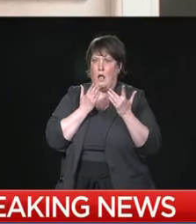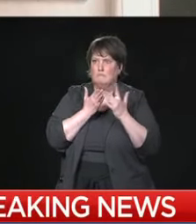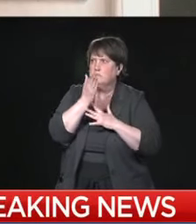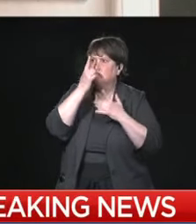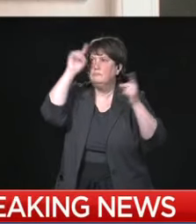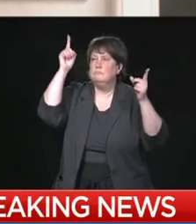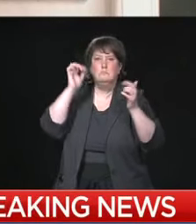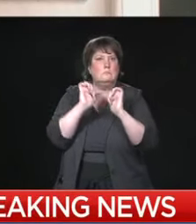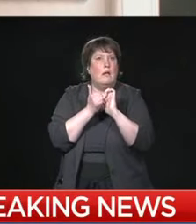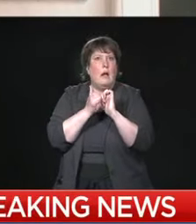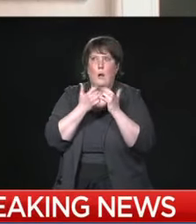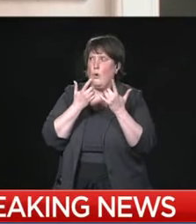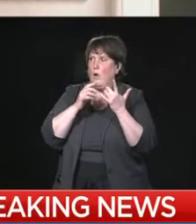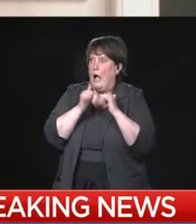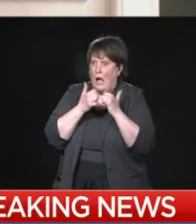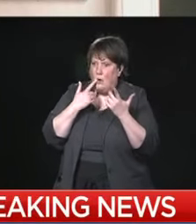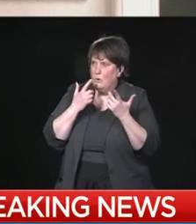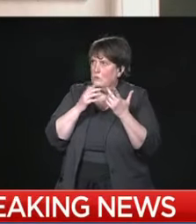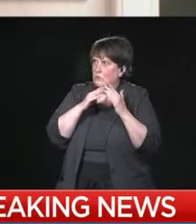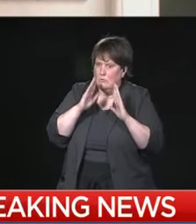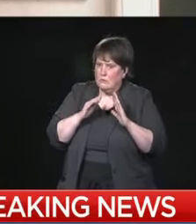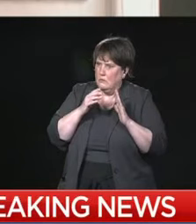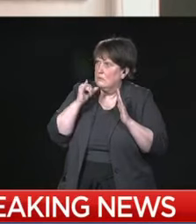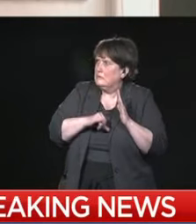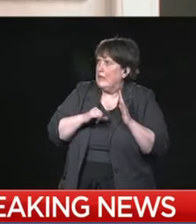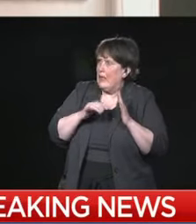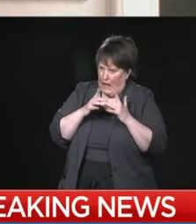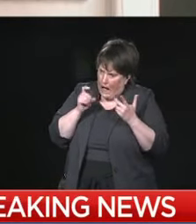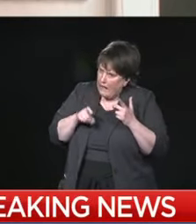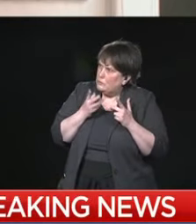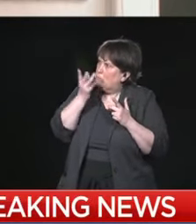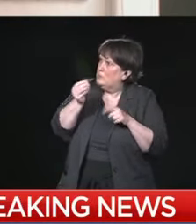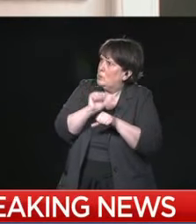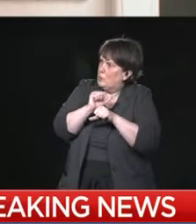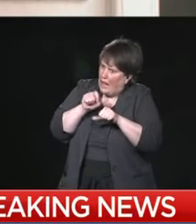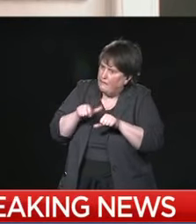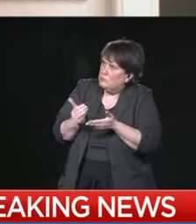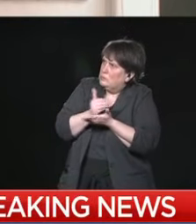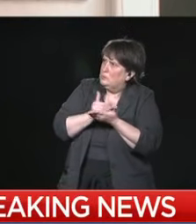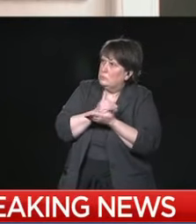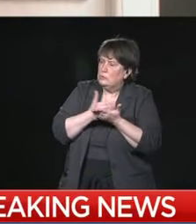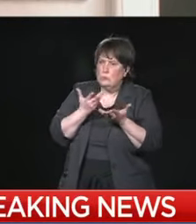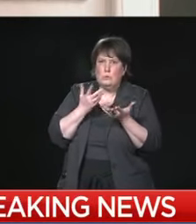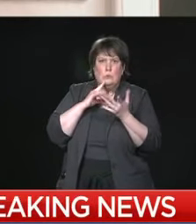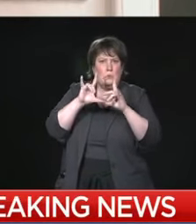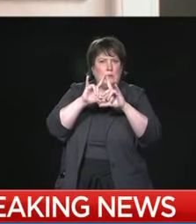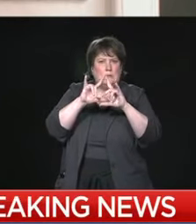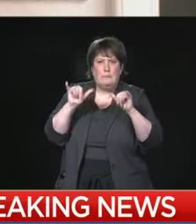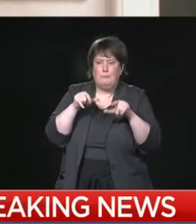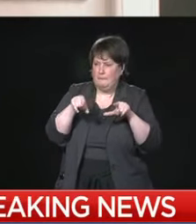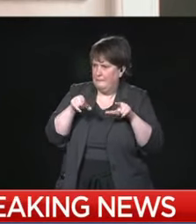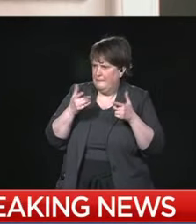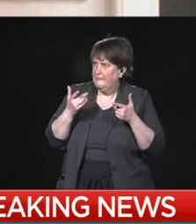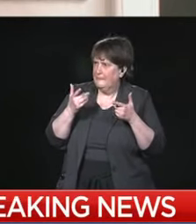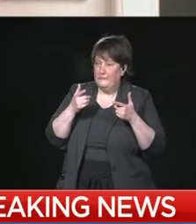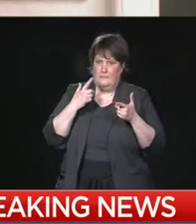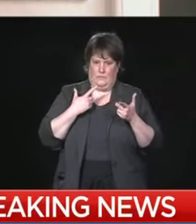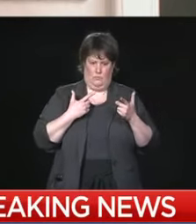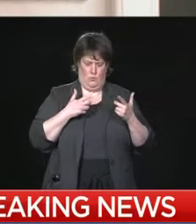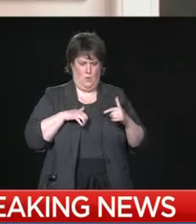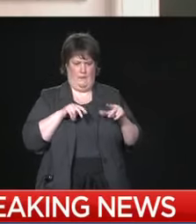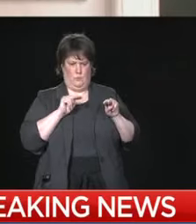able to stay home, self-isolate, not go into work, and yet still be able to pick up our